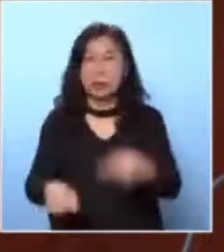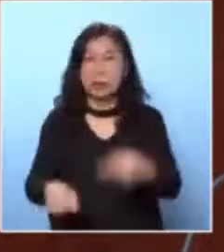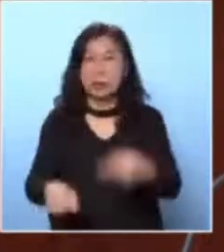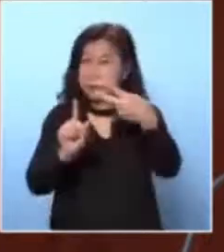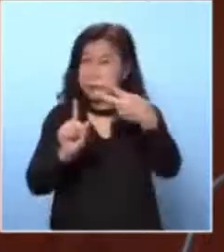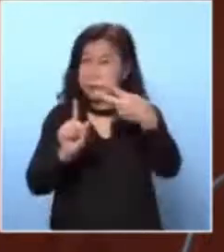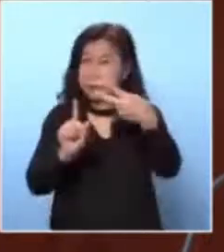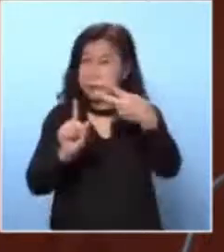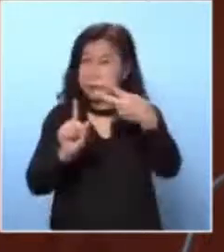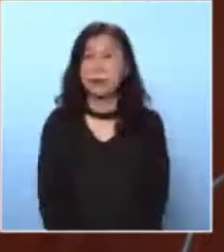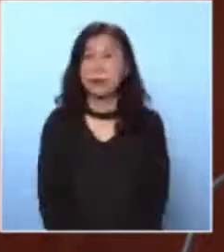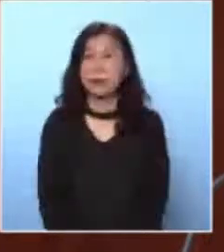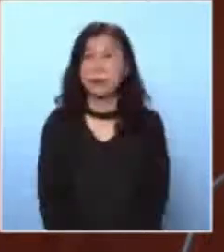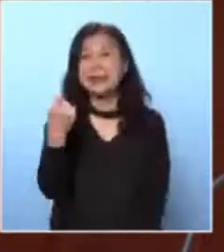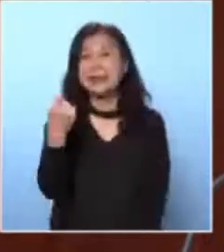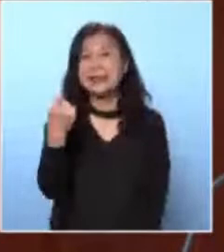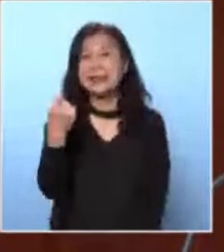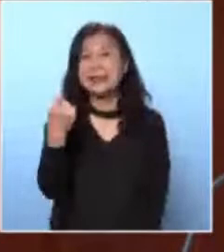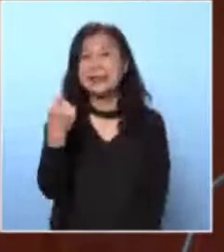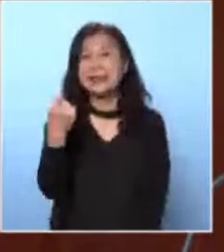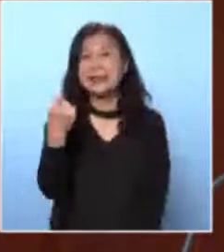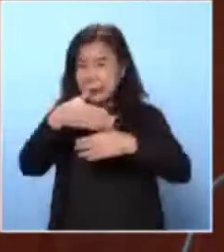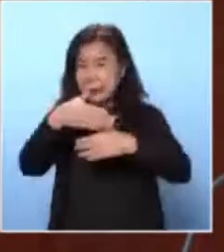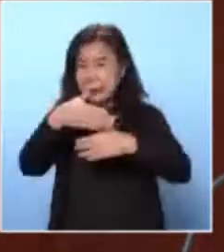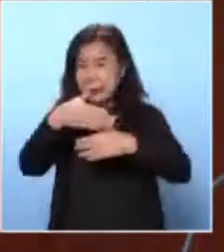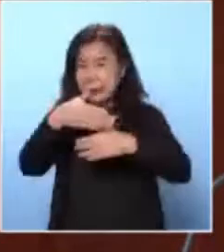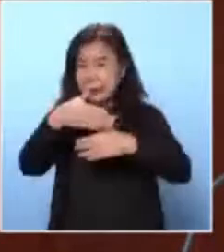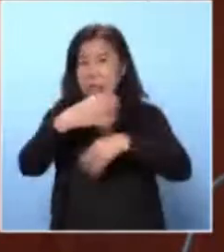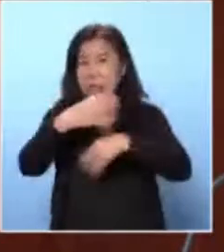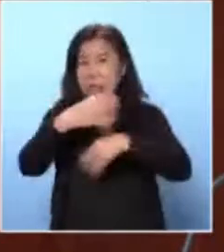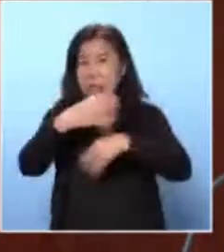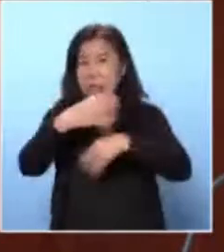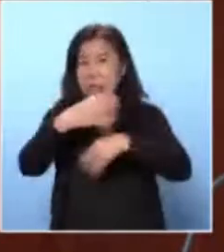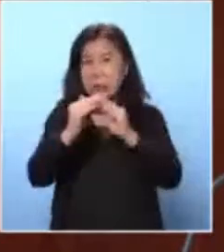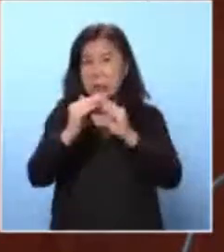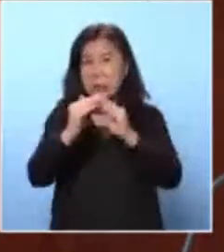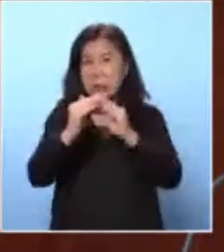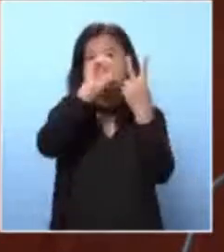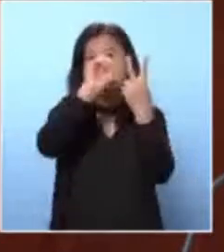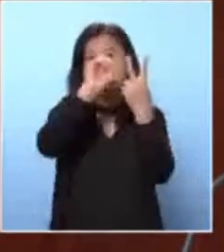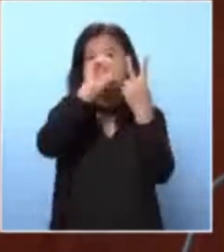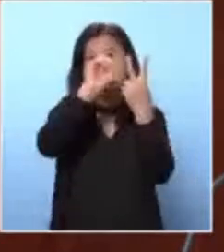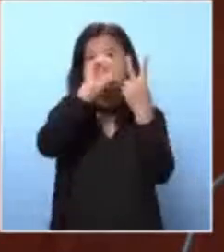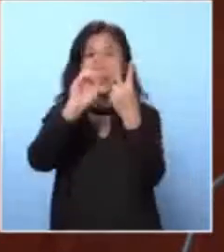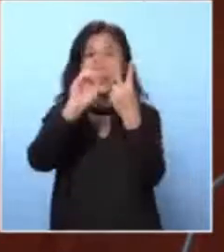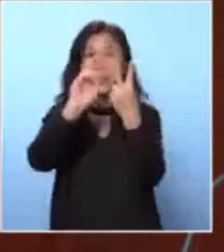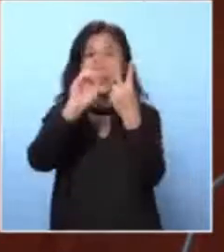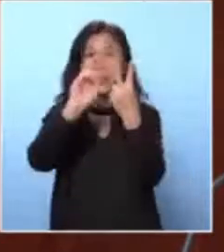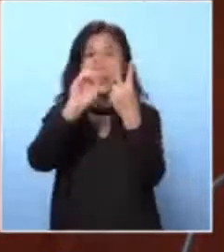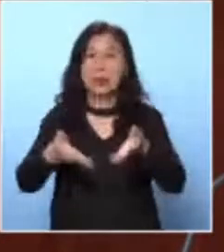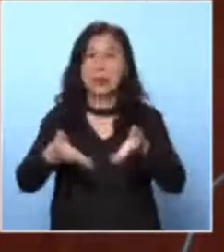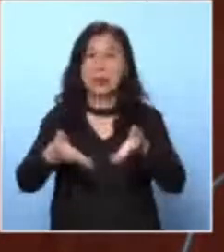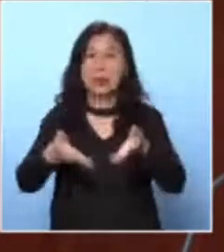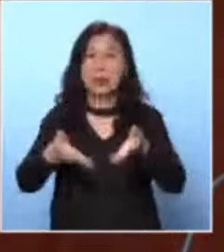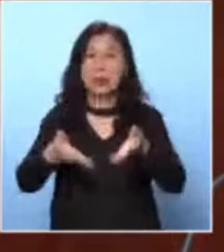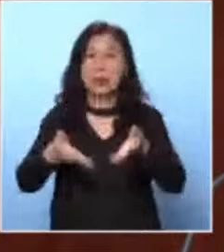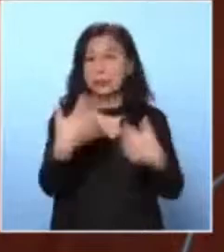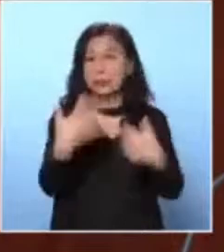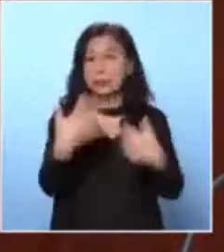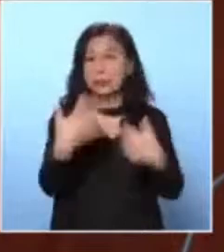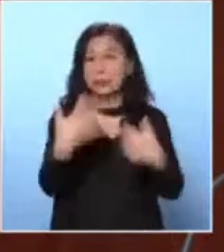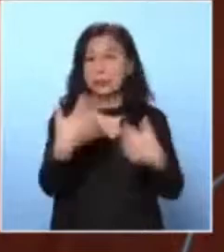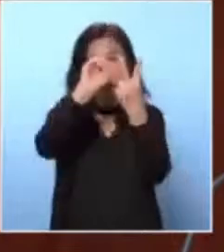The first batch of about 2,100 light public housing LPH units will be completed in 2024 to